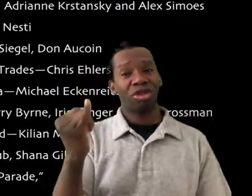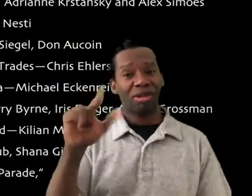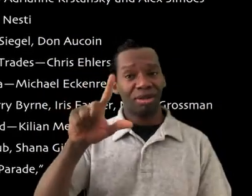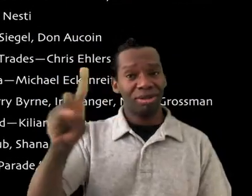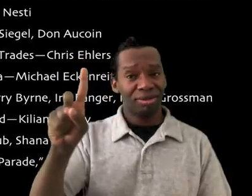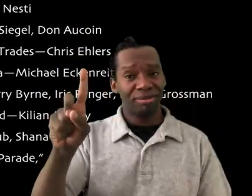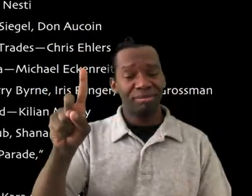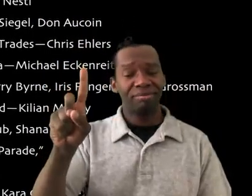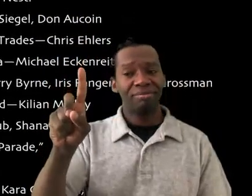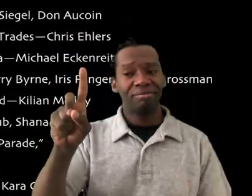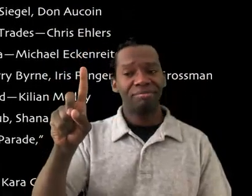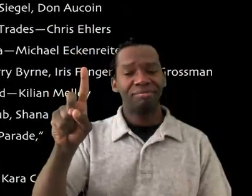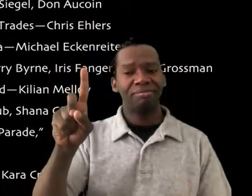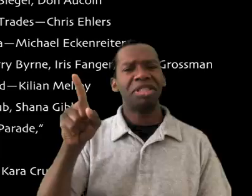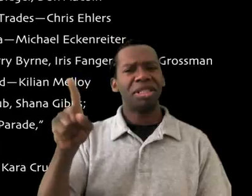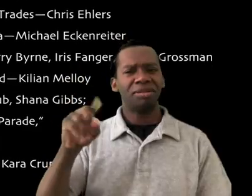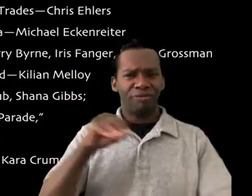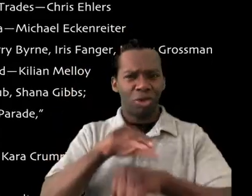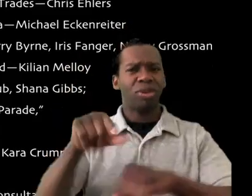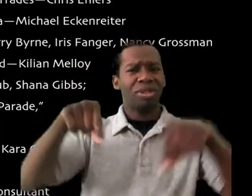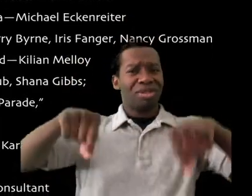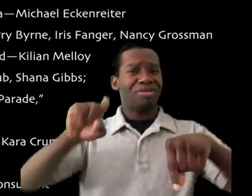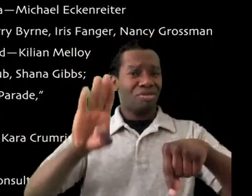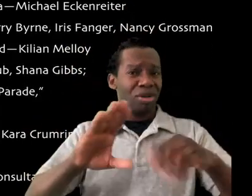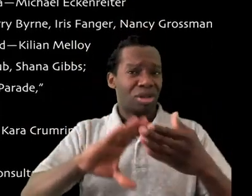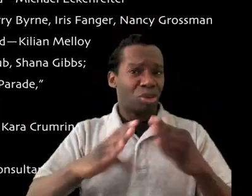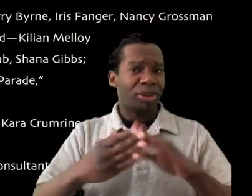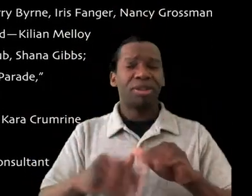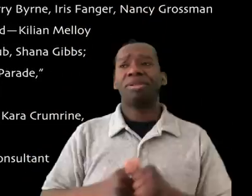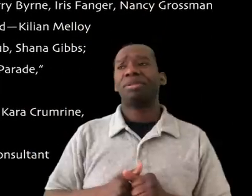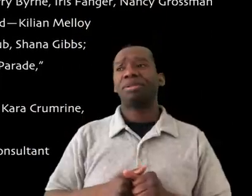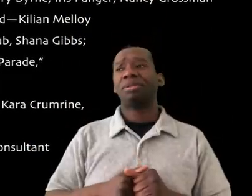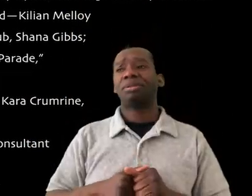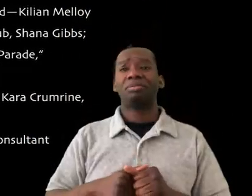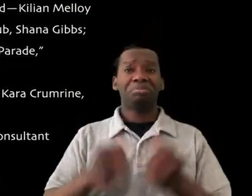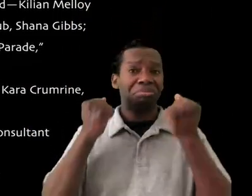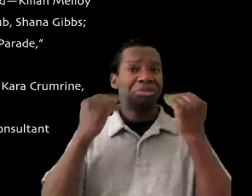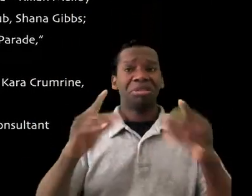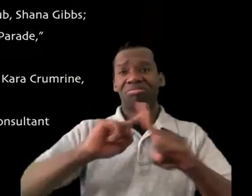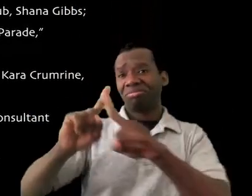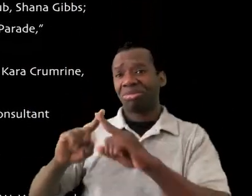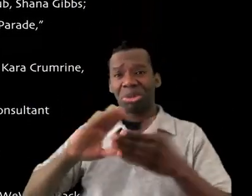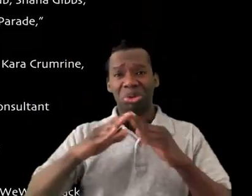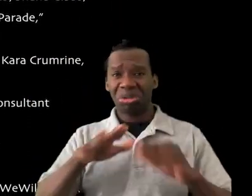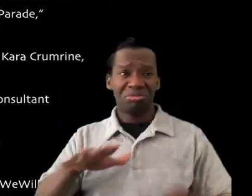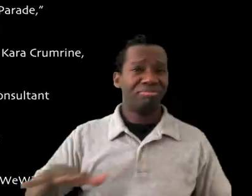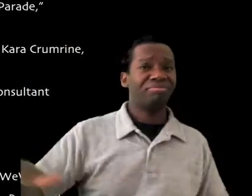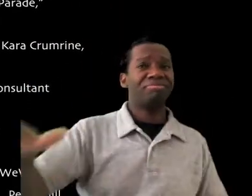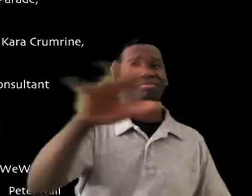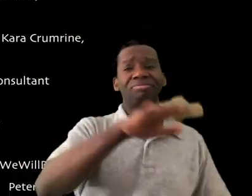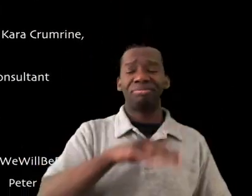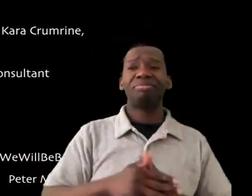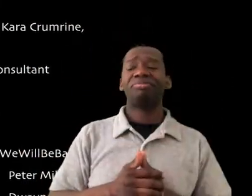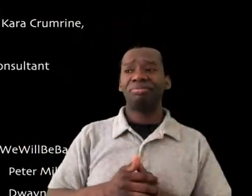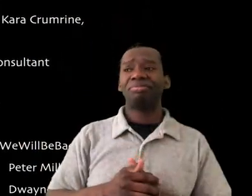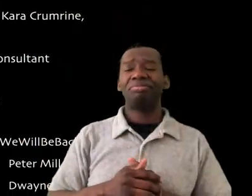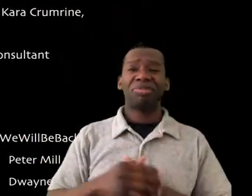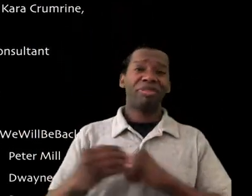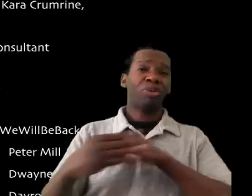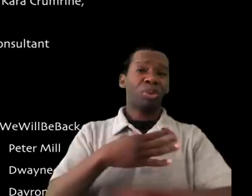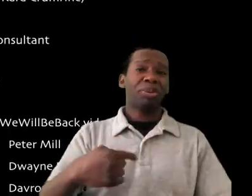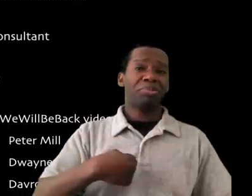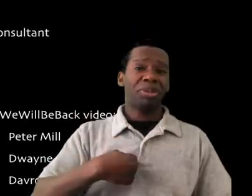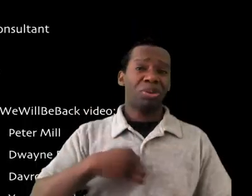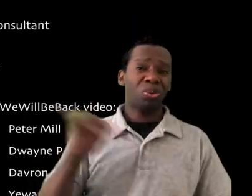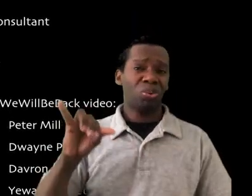and for how you touched me with the way you led your career. because you certainly provided an example and a